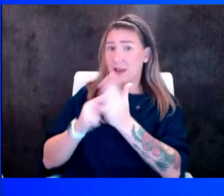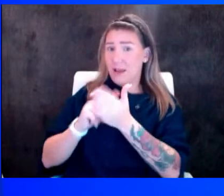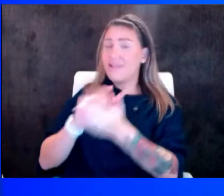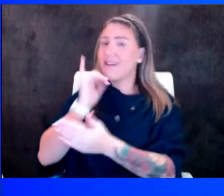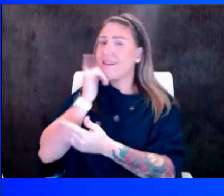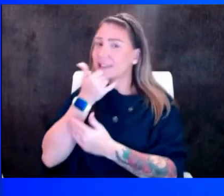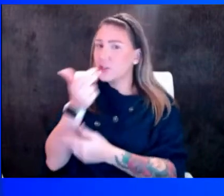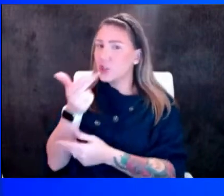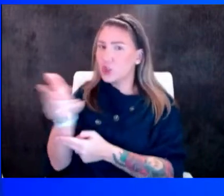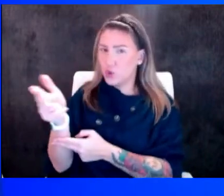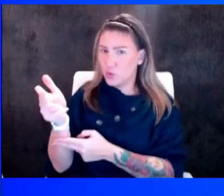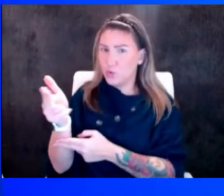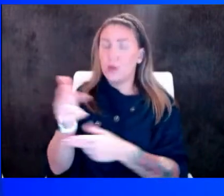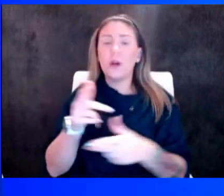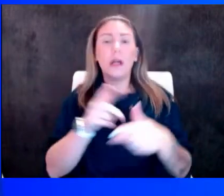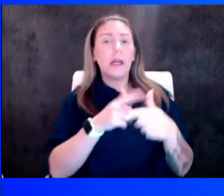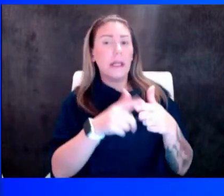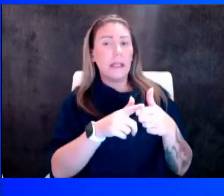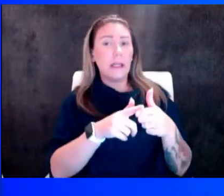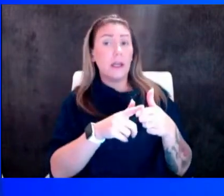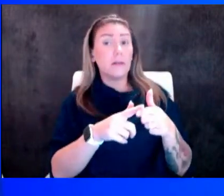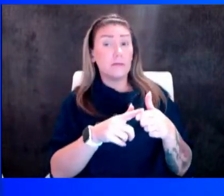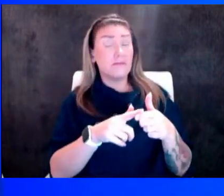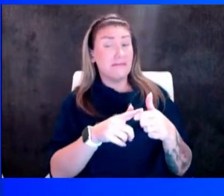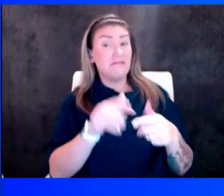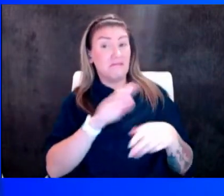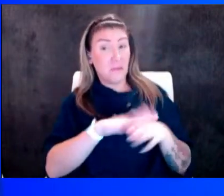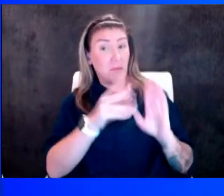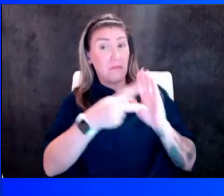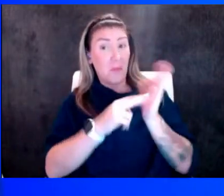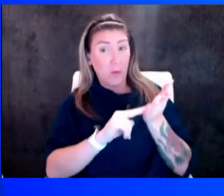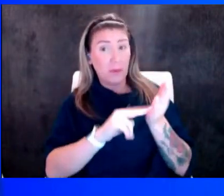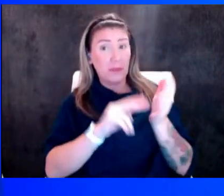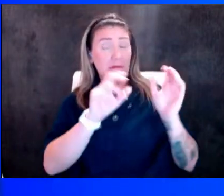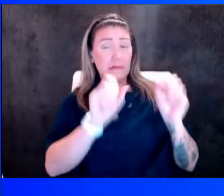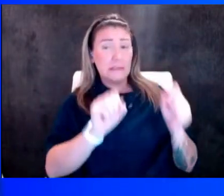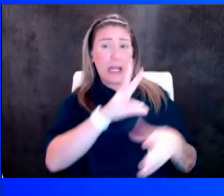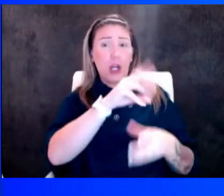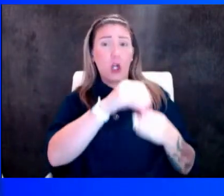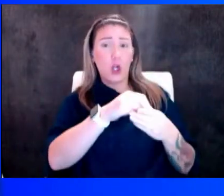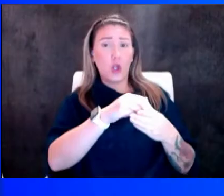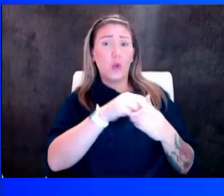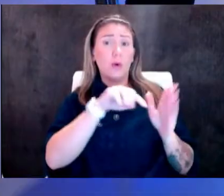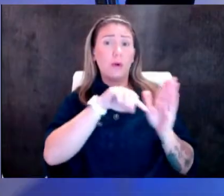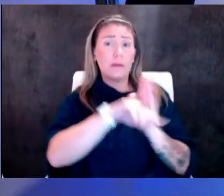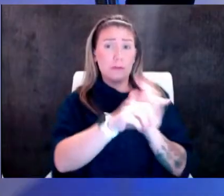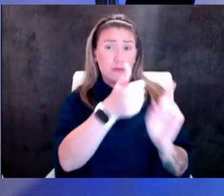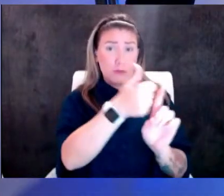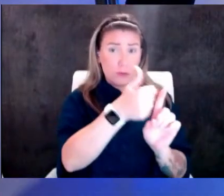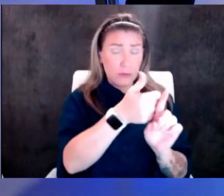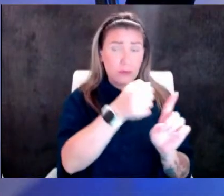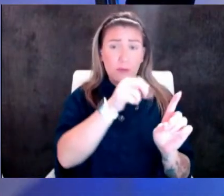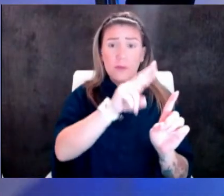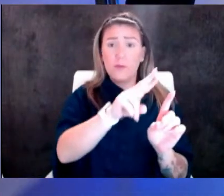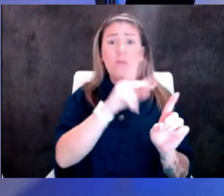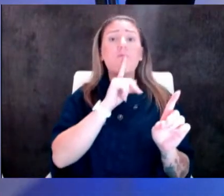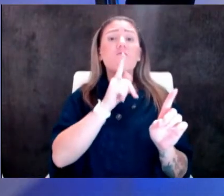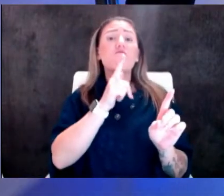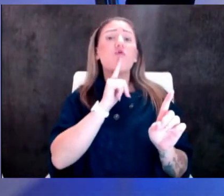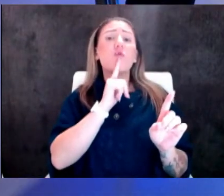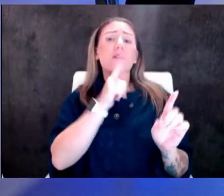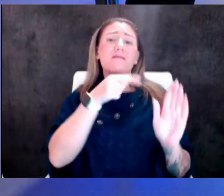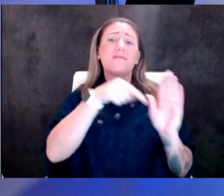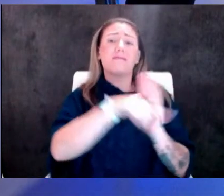and then also intentional, which can include homicide and suicide shootings. So. Ouch, guy, that is just hard. Yeah,